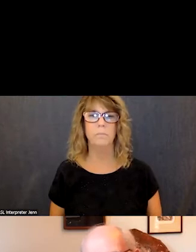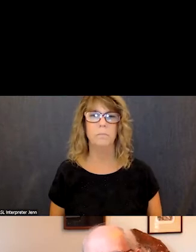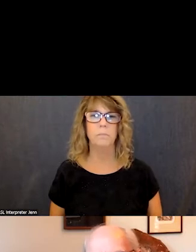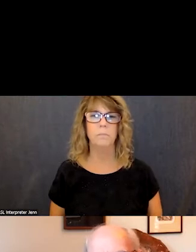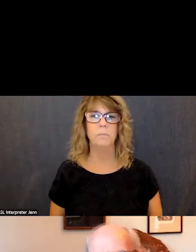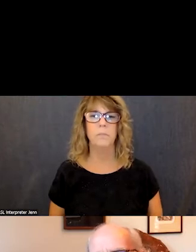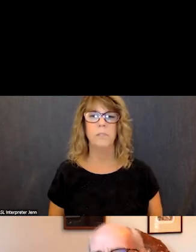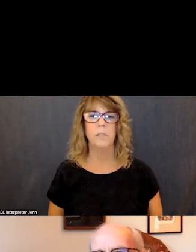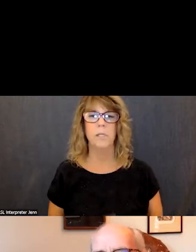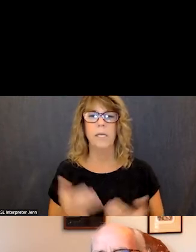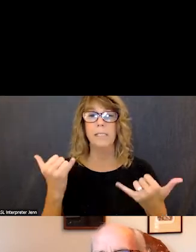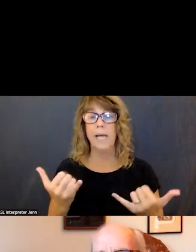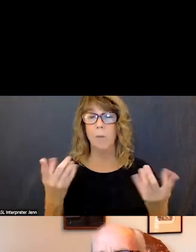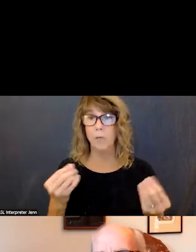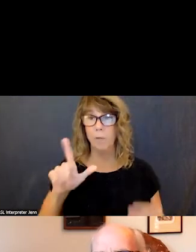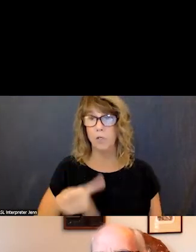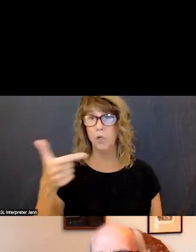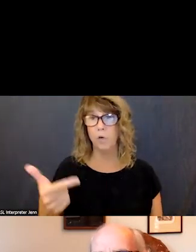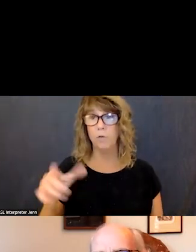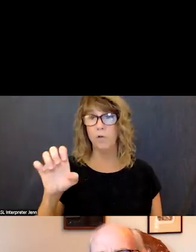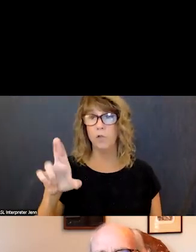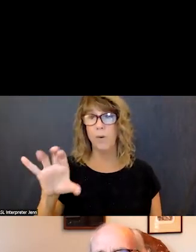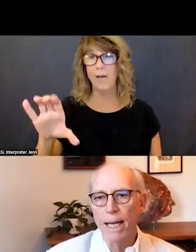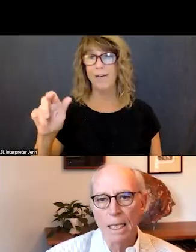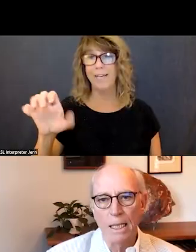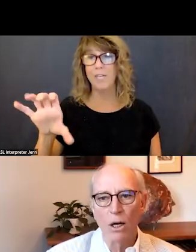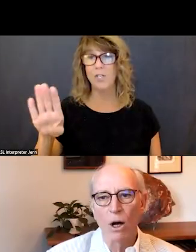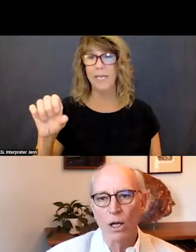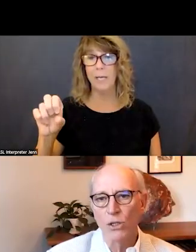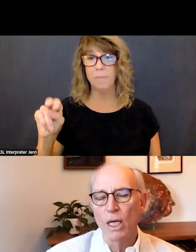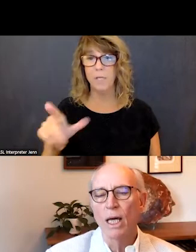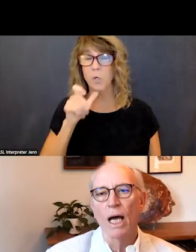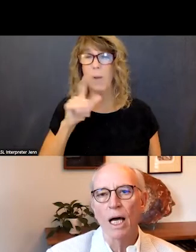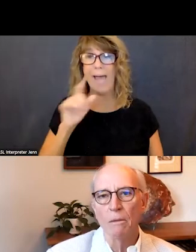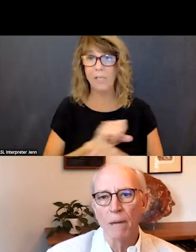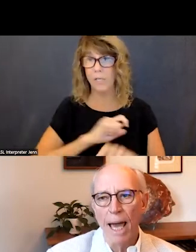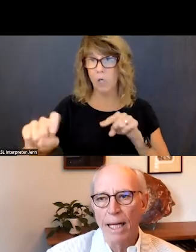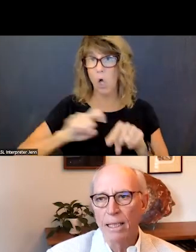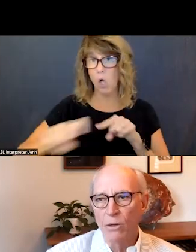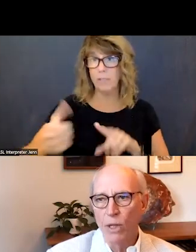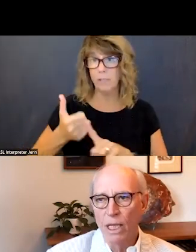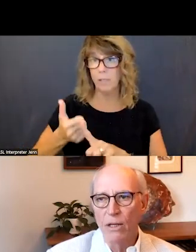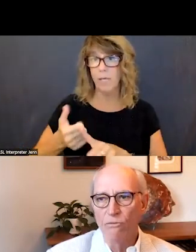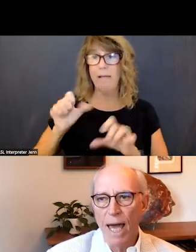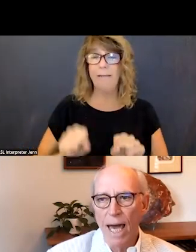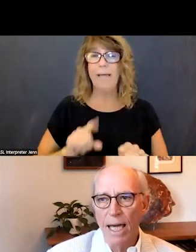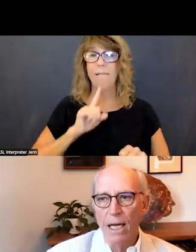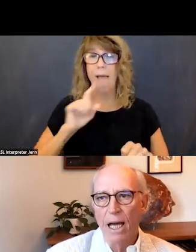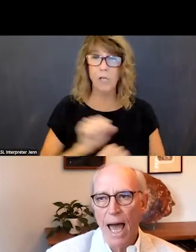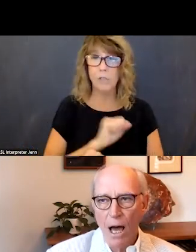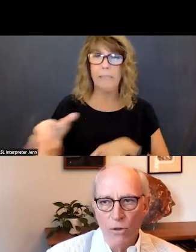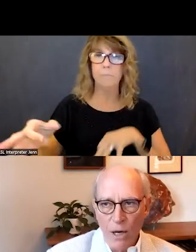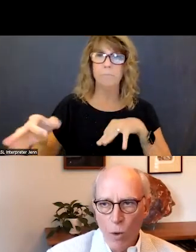At this point, I'm going to turn it over to Eric Jacobson, who actually makes these calls and can really